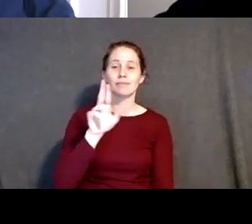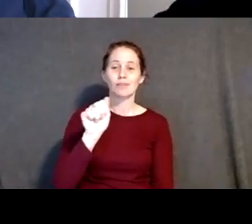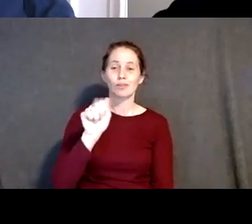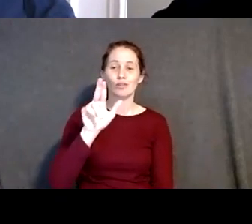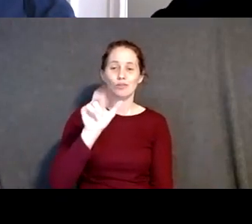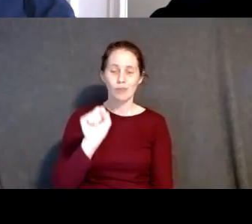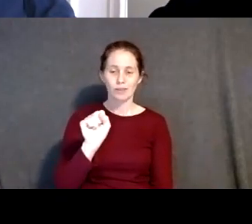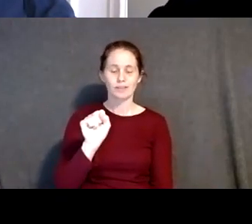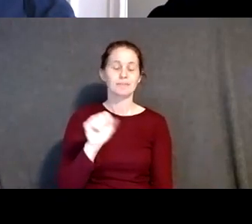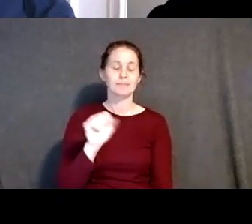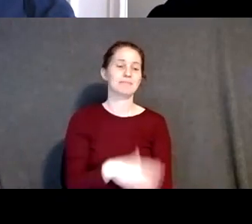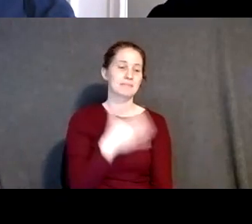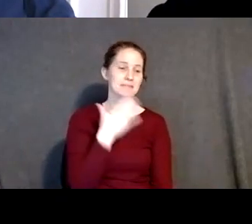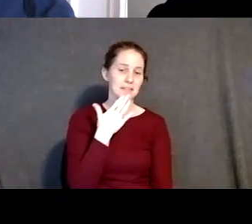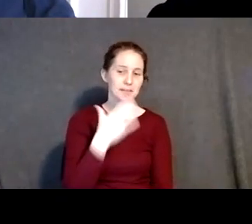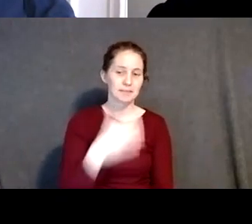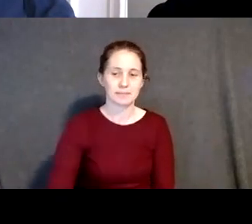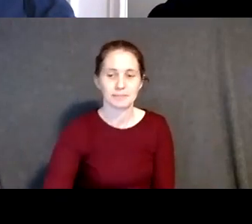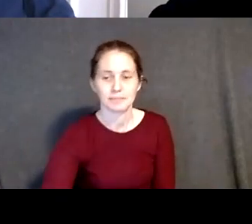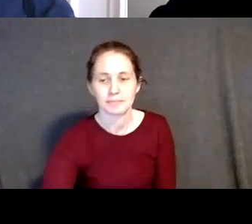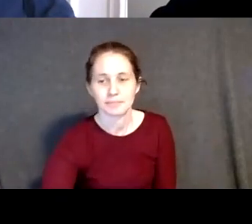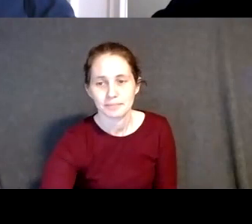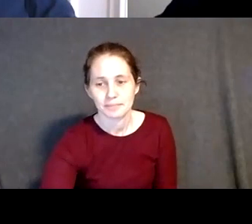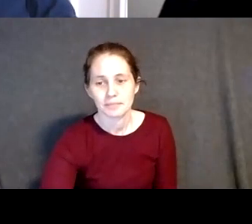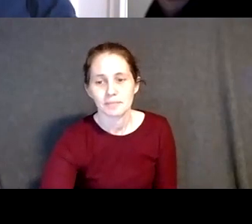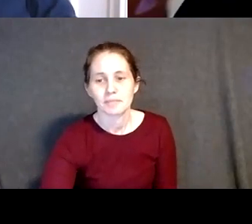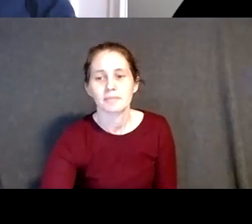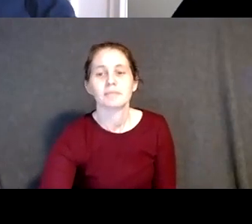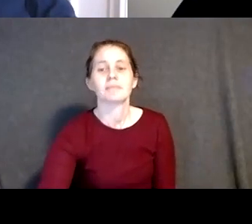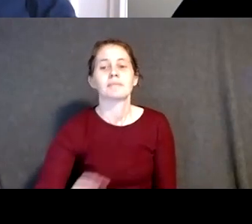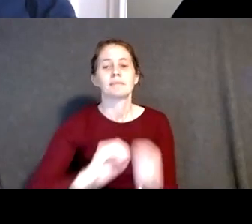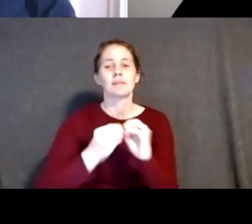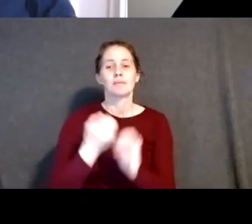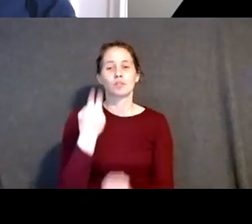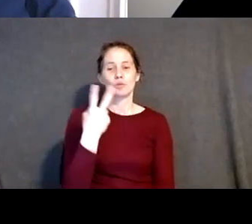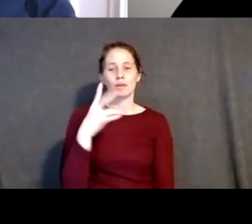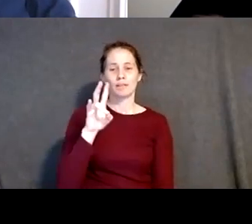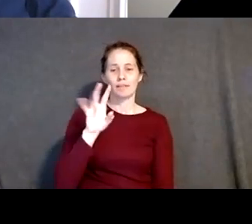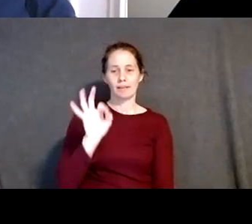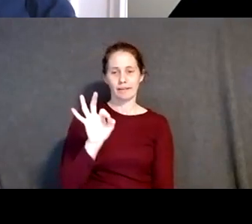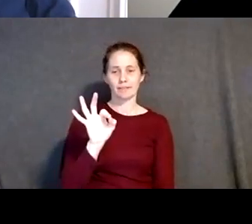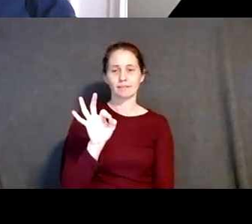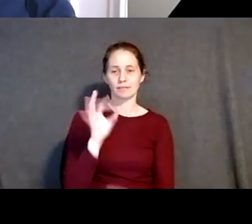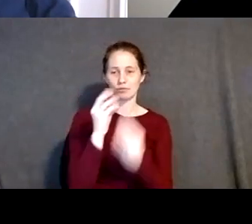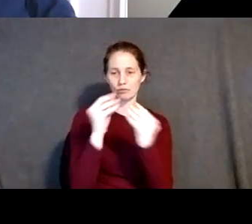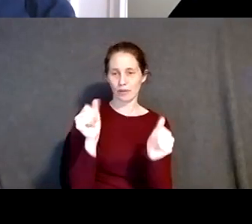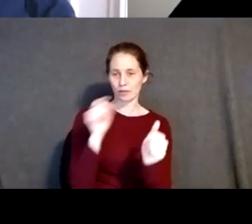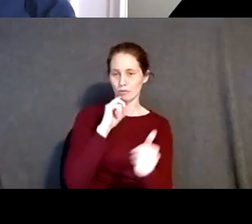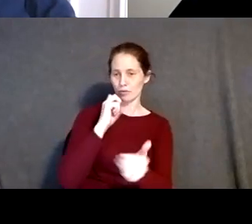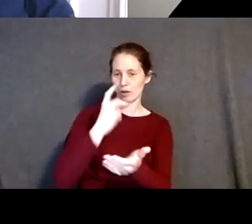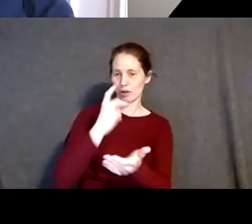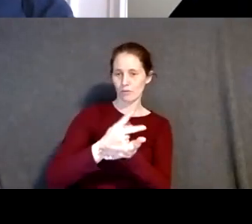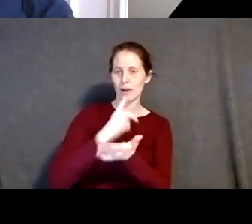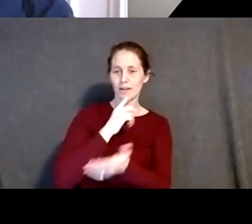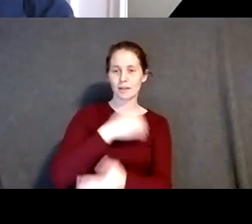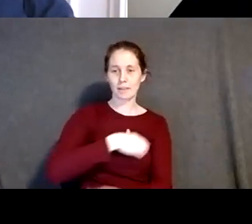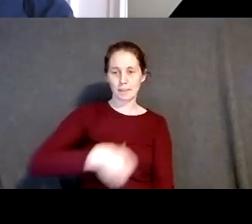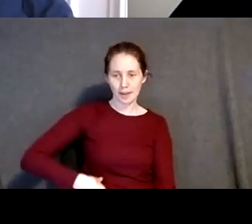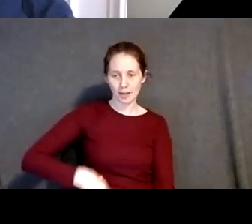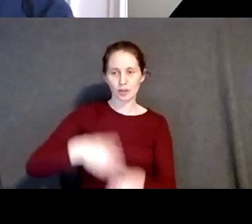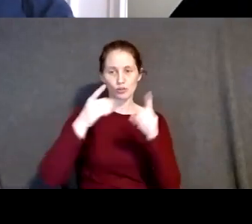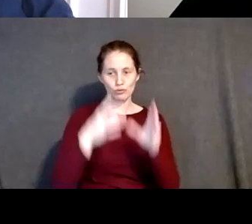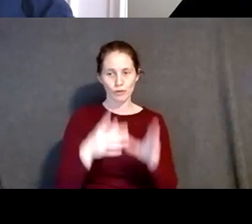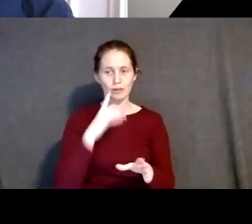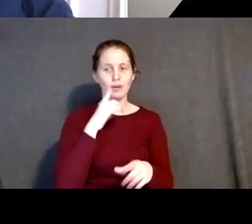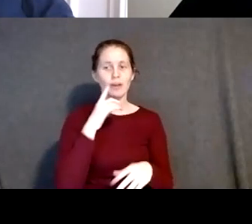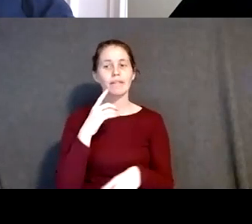Thank you, Councilman. Councilman Krause presents Bill number 1279, resolution authorizing the mayor and director